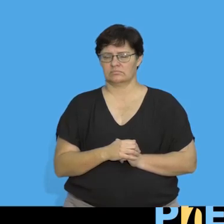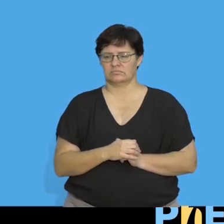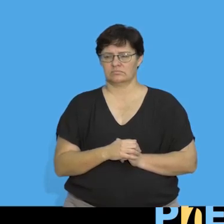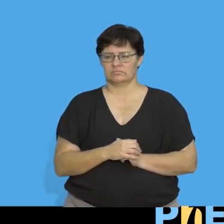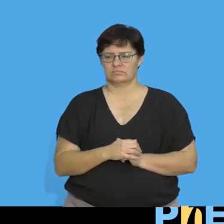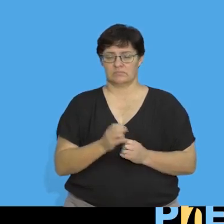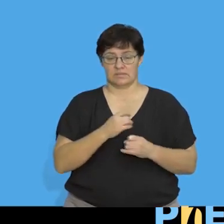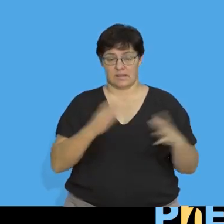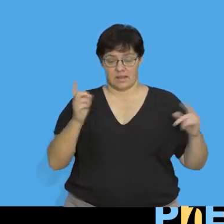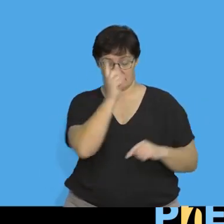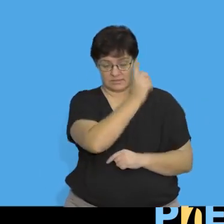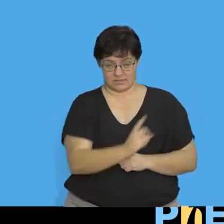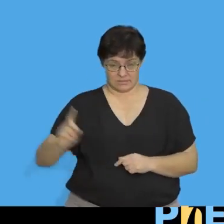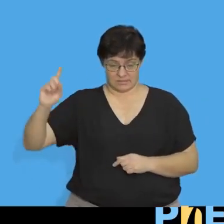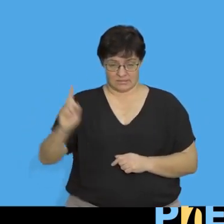start it,